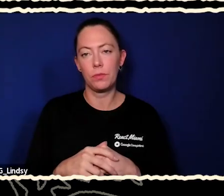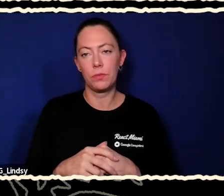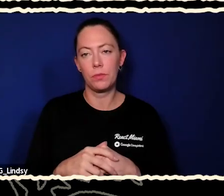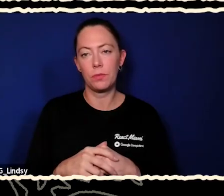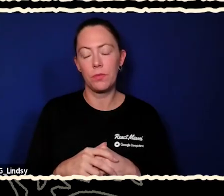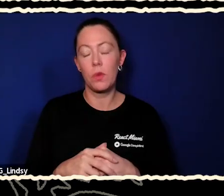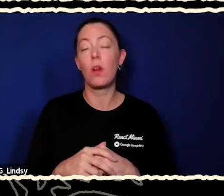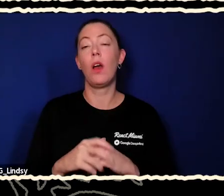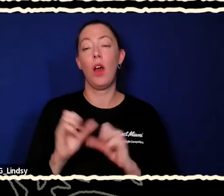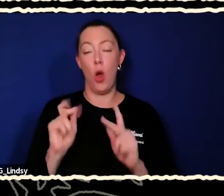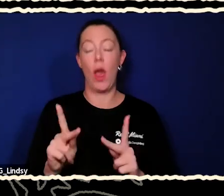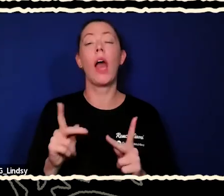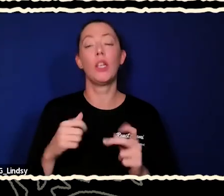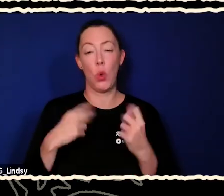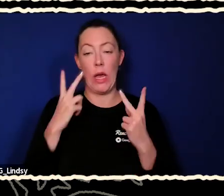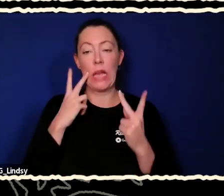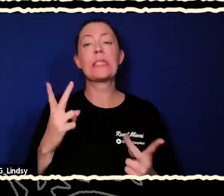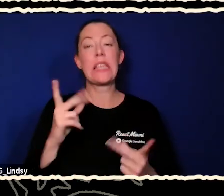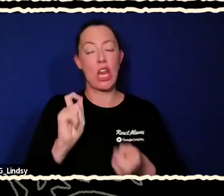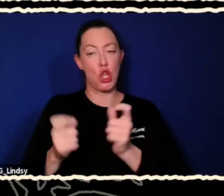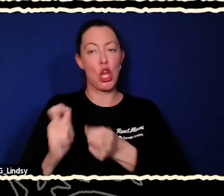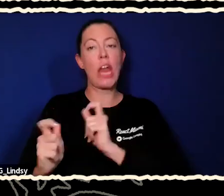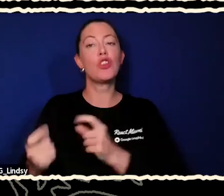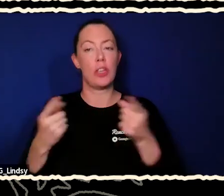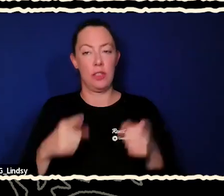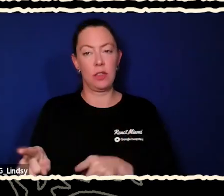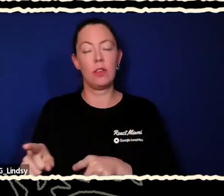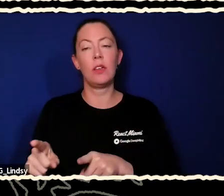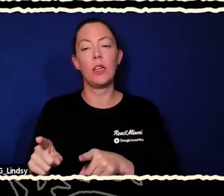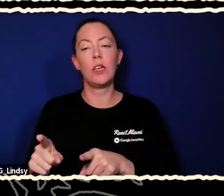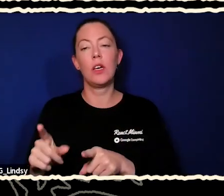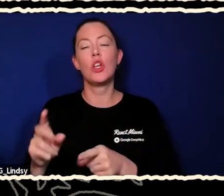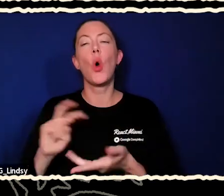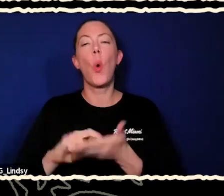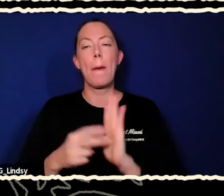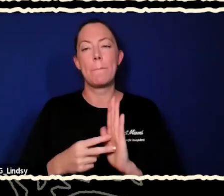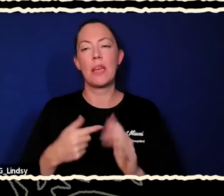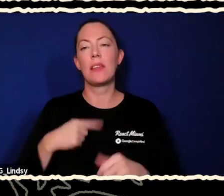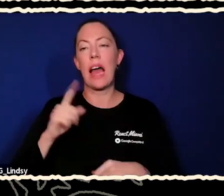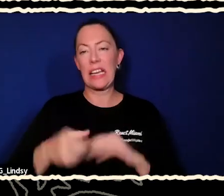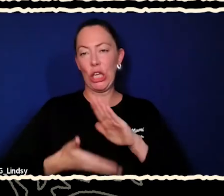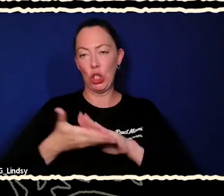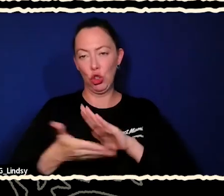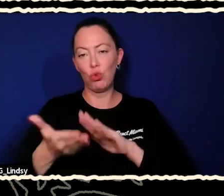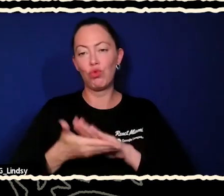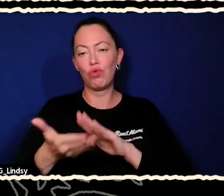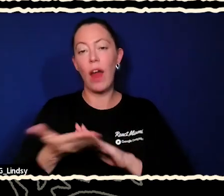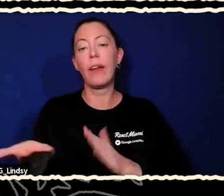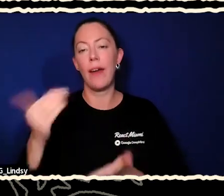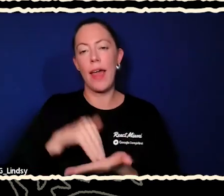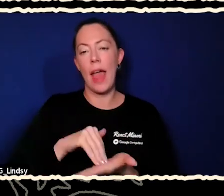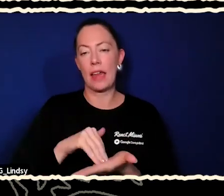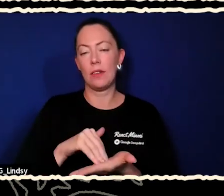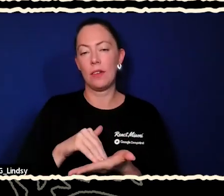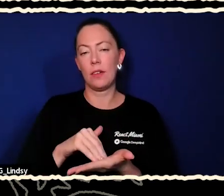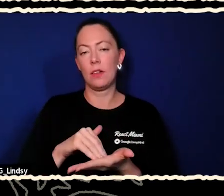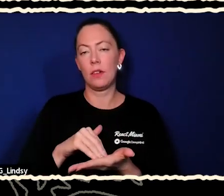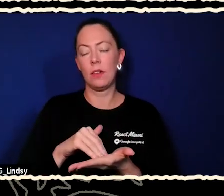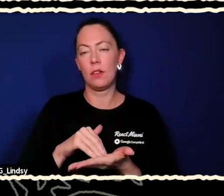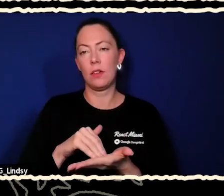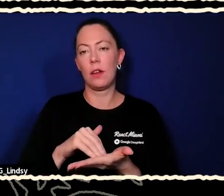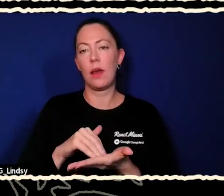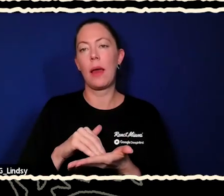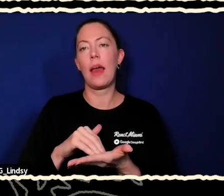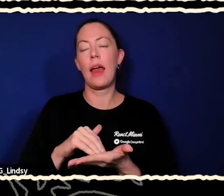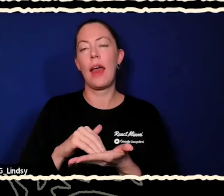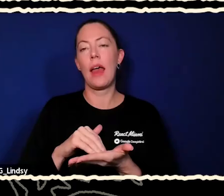yeah, OK, so there's changes. That means I have to run the codegen again to